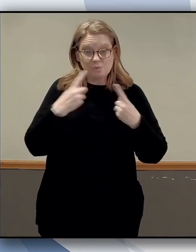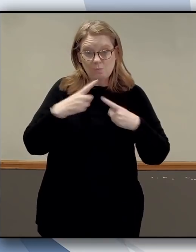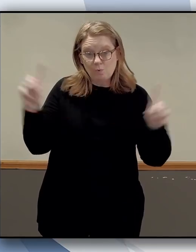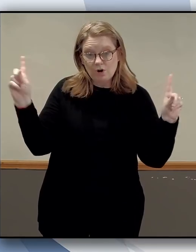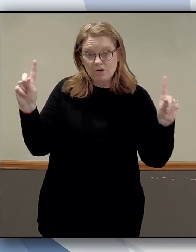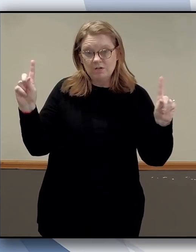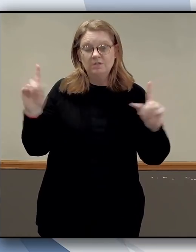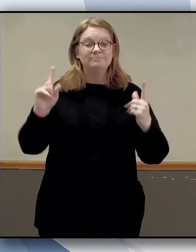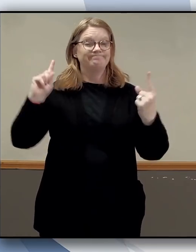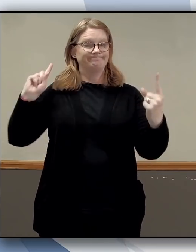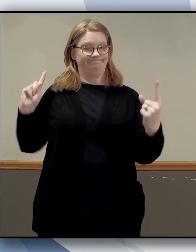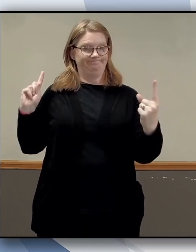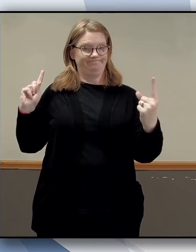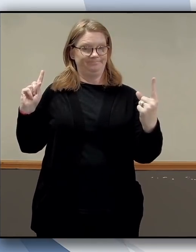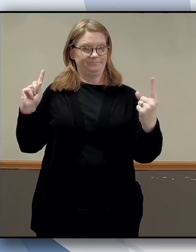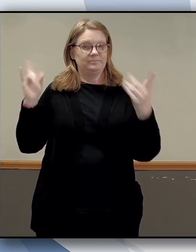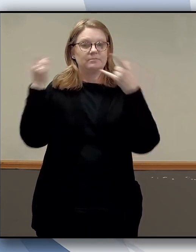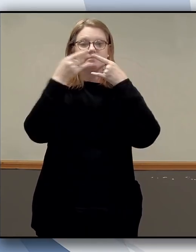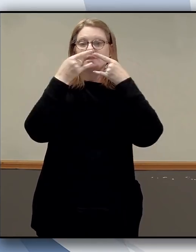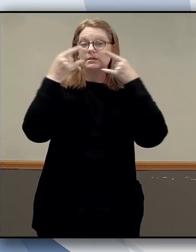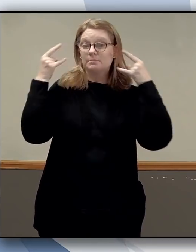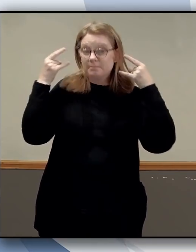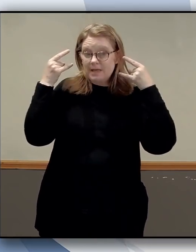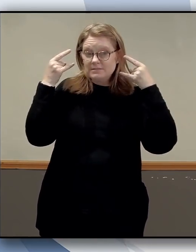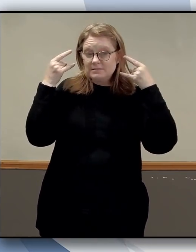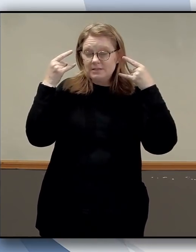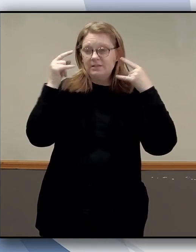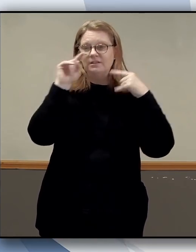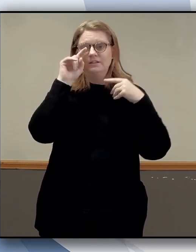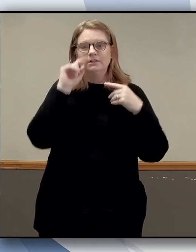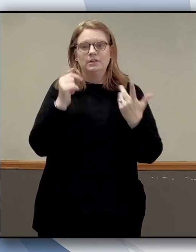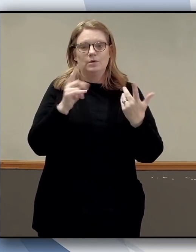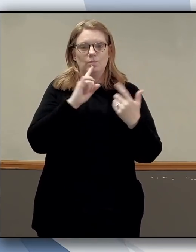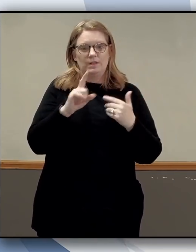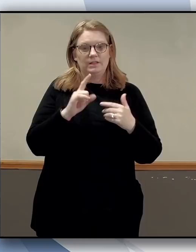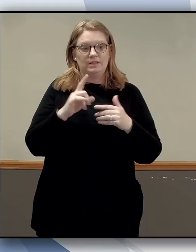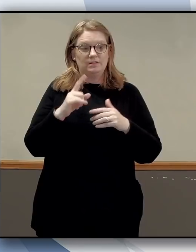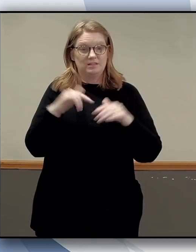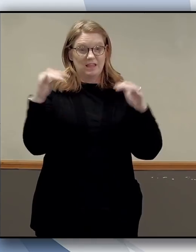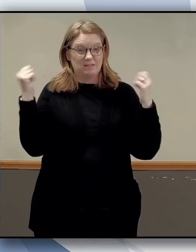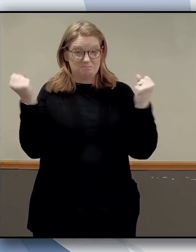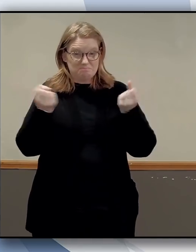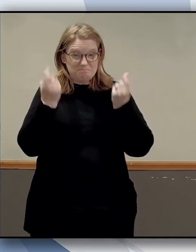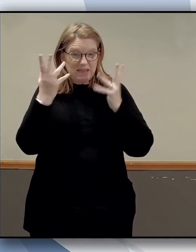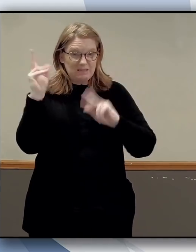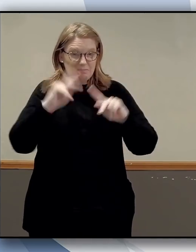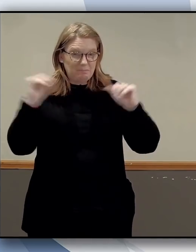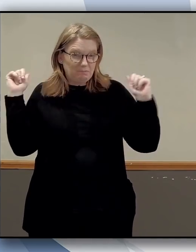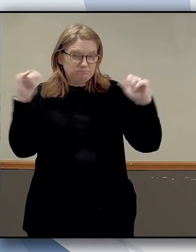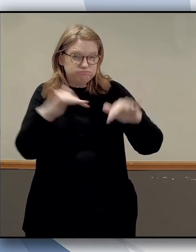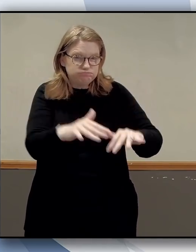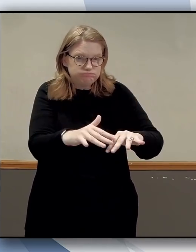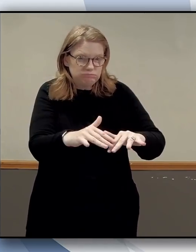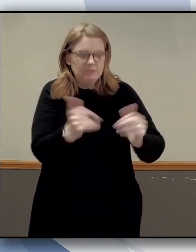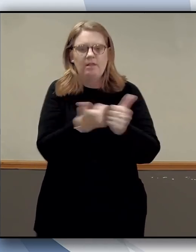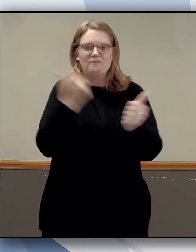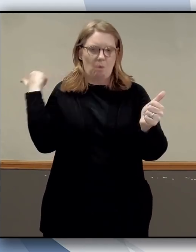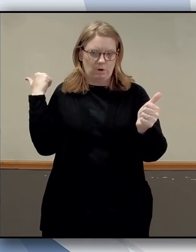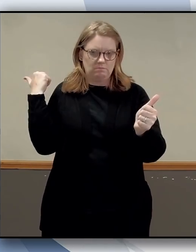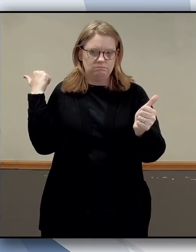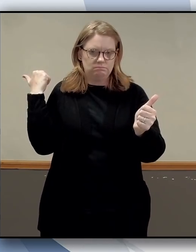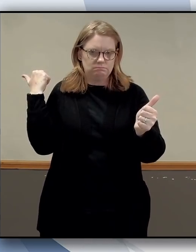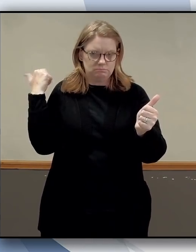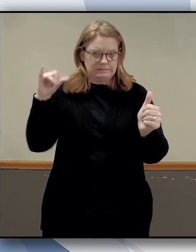Distancing works. Masking works. Limiting your presence at large gatherings works. Washing